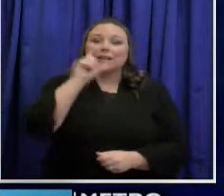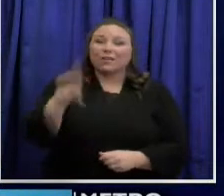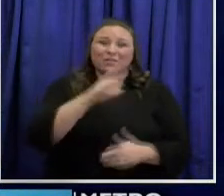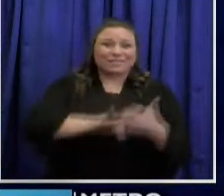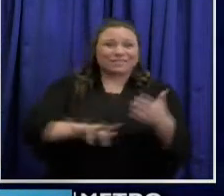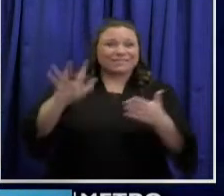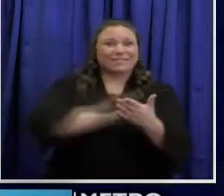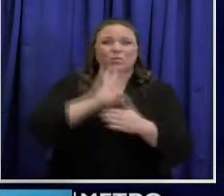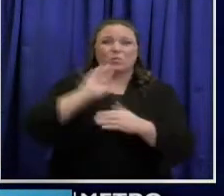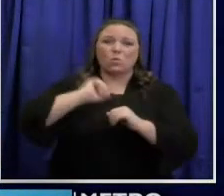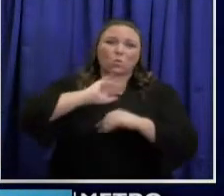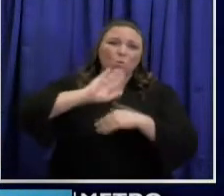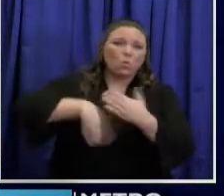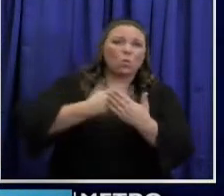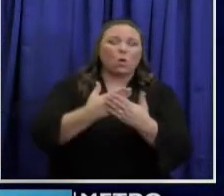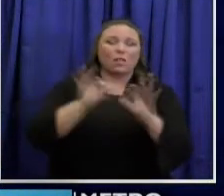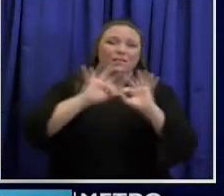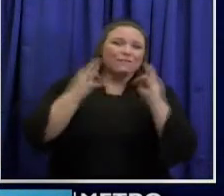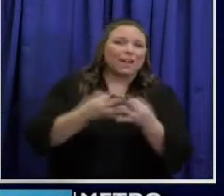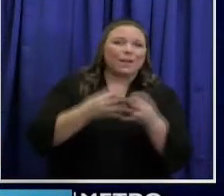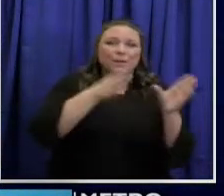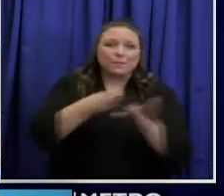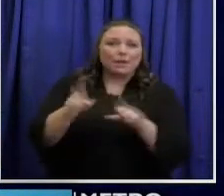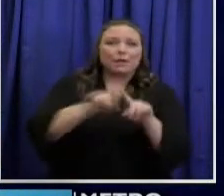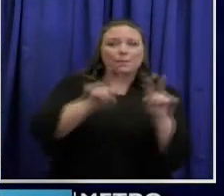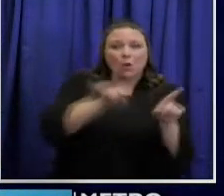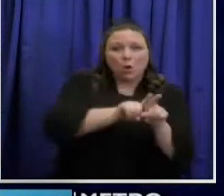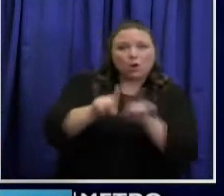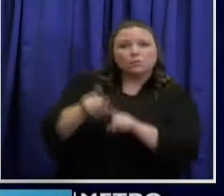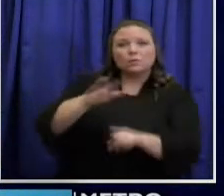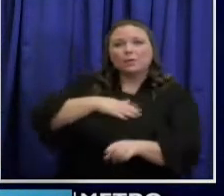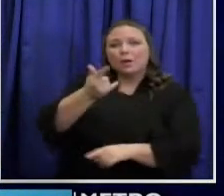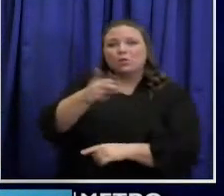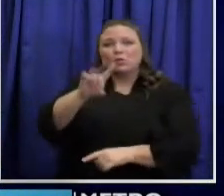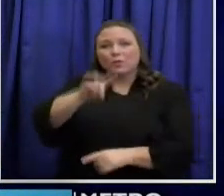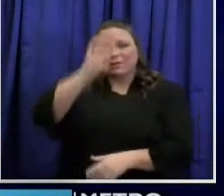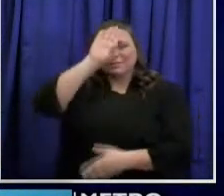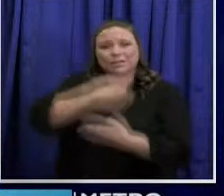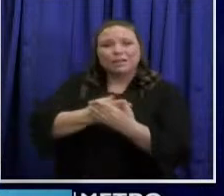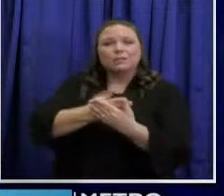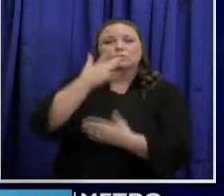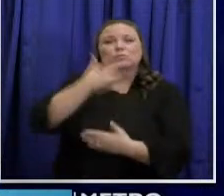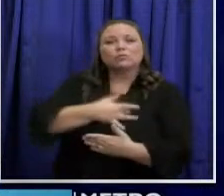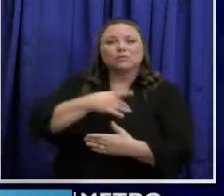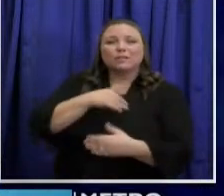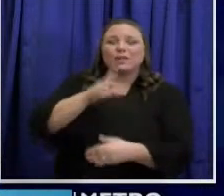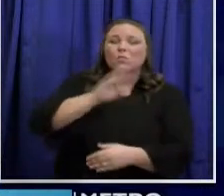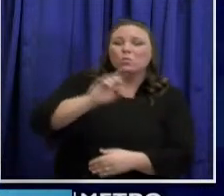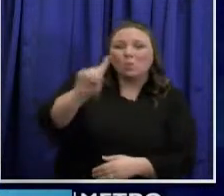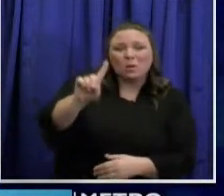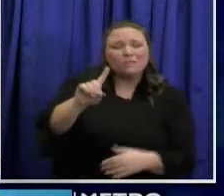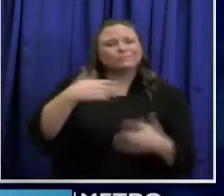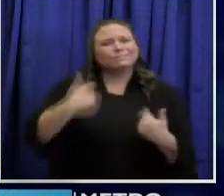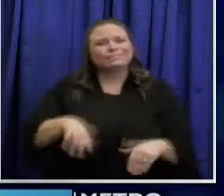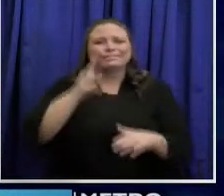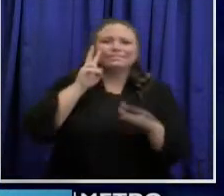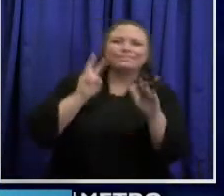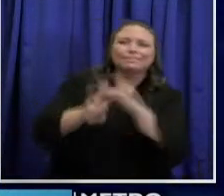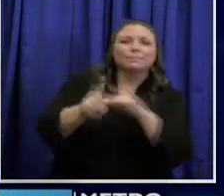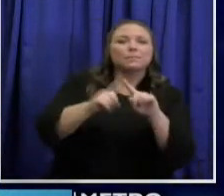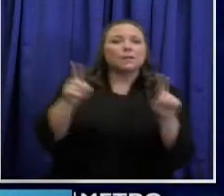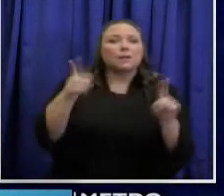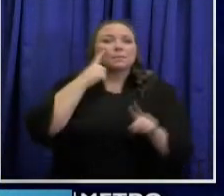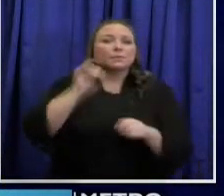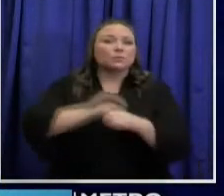Thanksgiving plans, we just canceled my grandson's first birthday, which I was very much looking forward to. But due to the COVID,